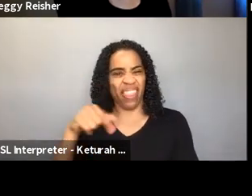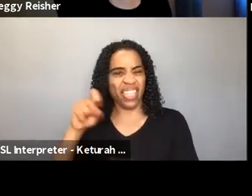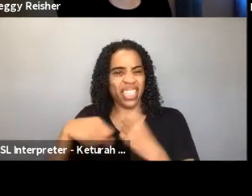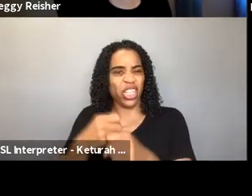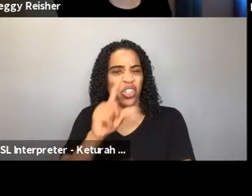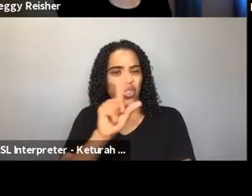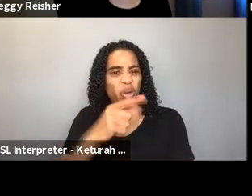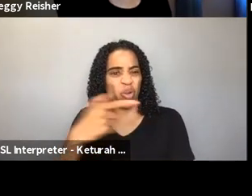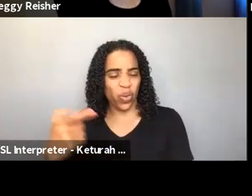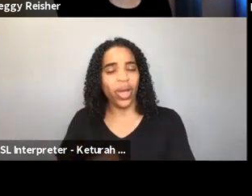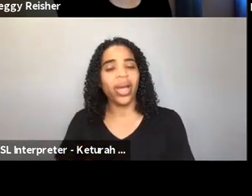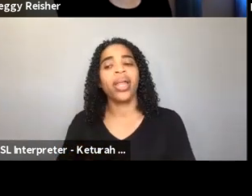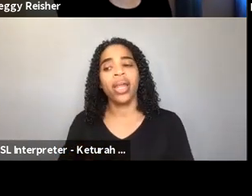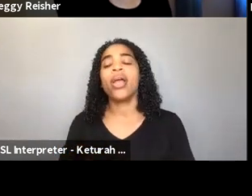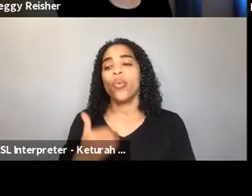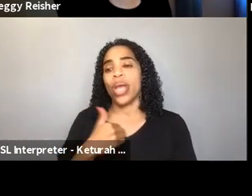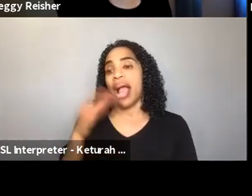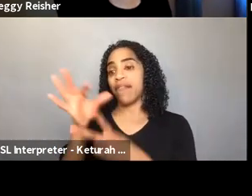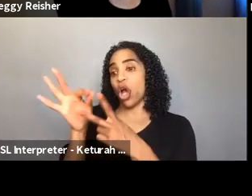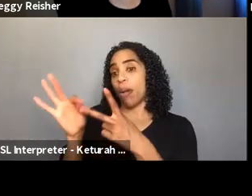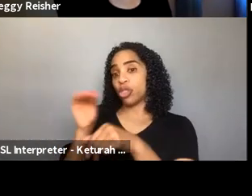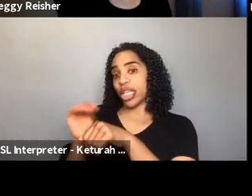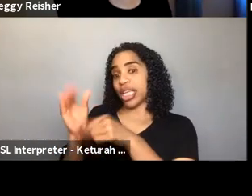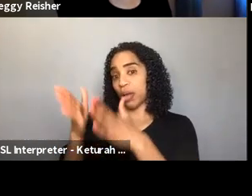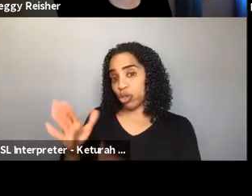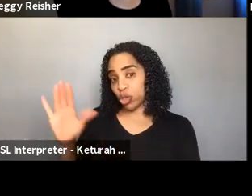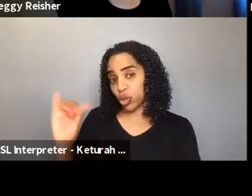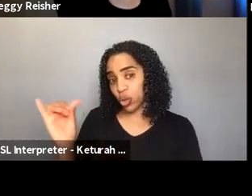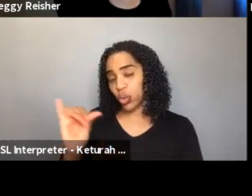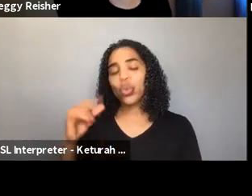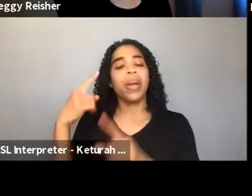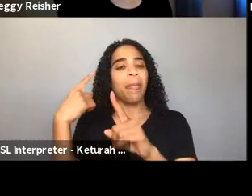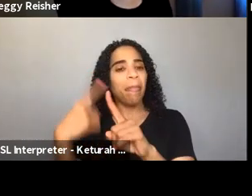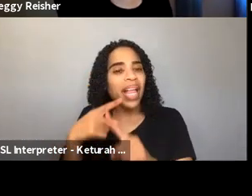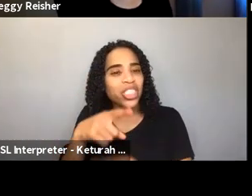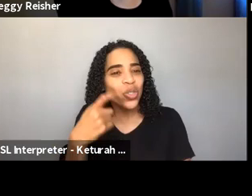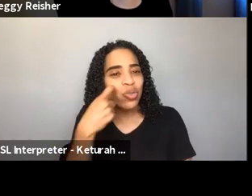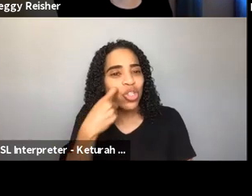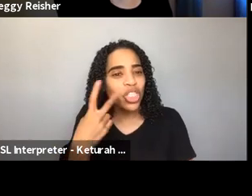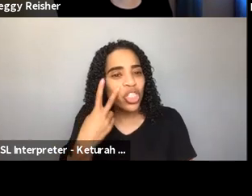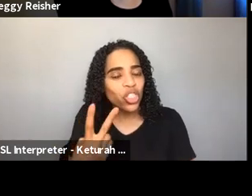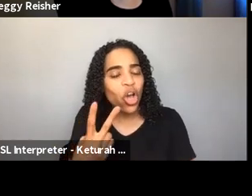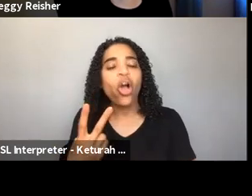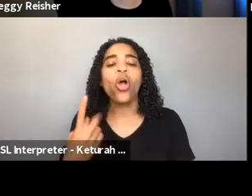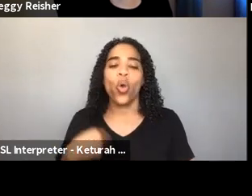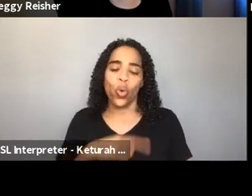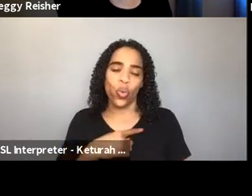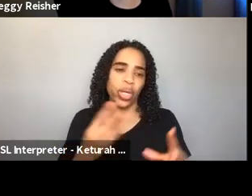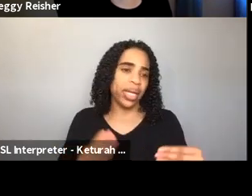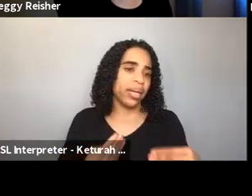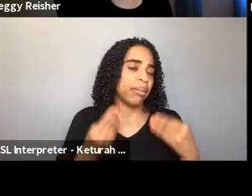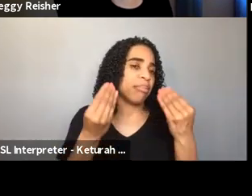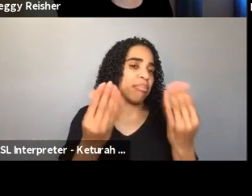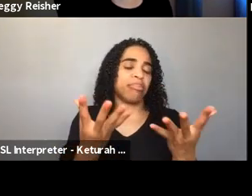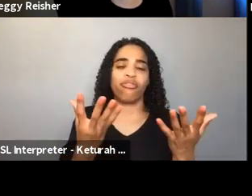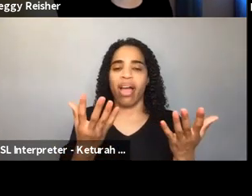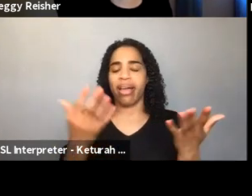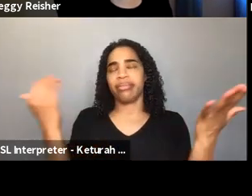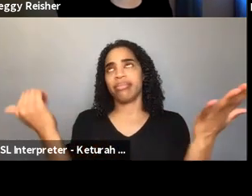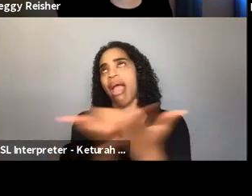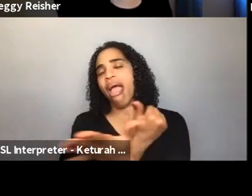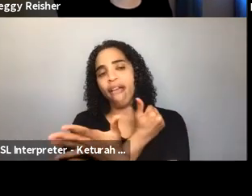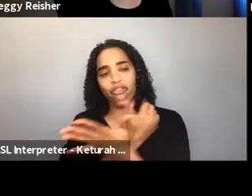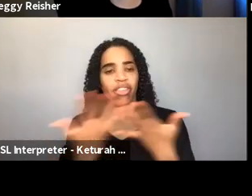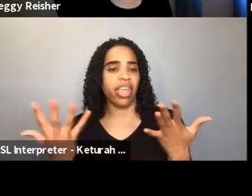have an options counselor, but we also provide, as you saw earlier, everything that